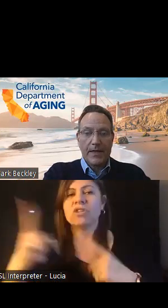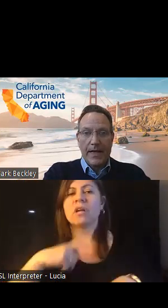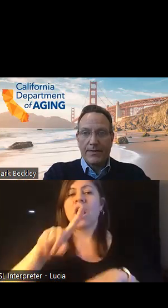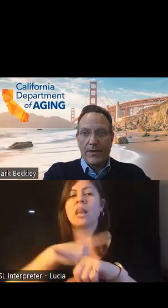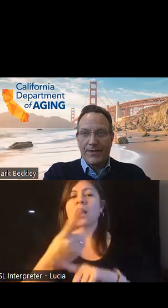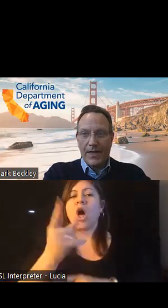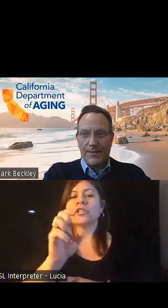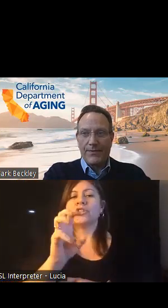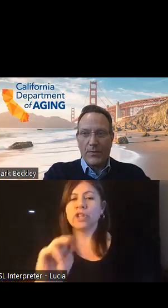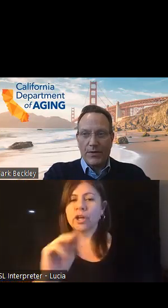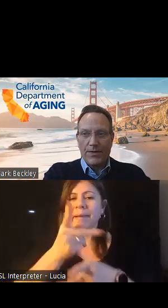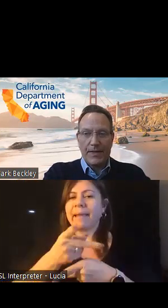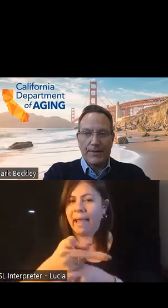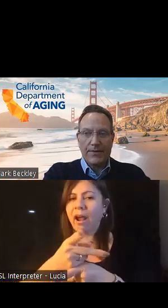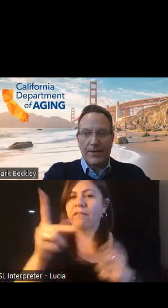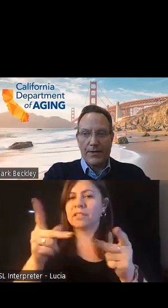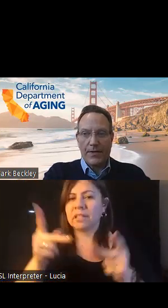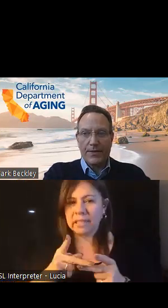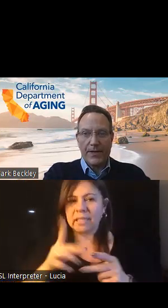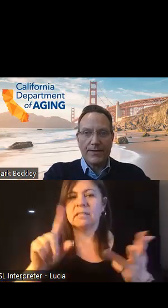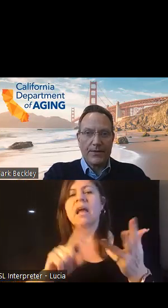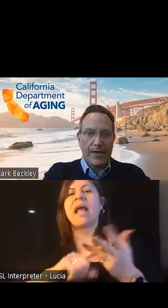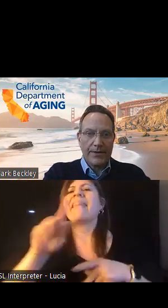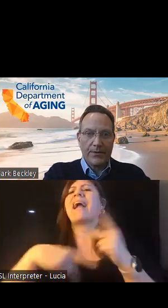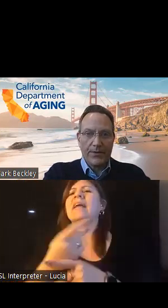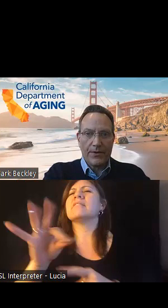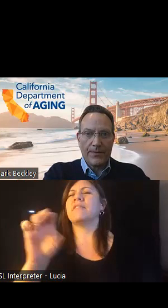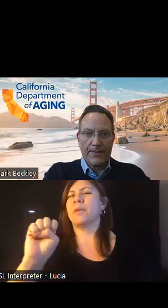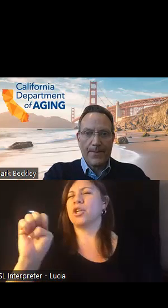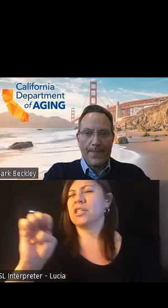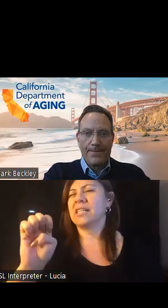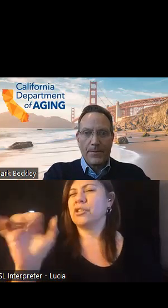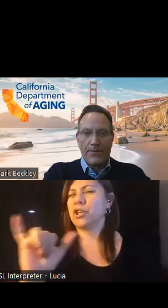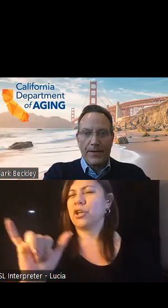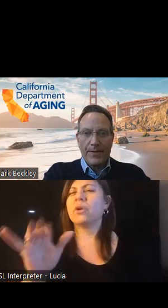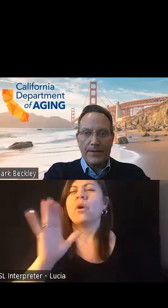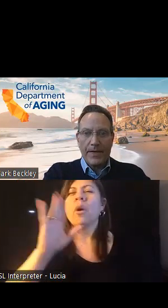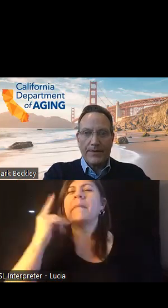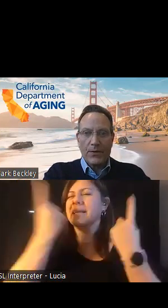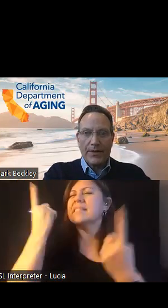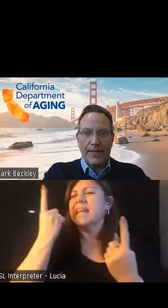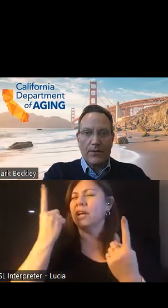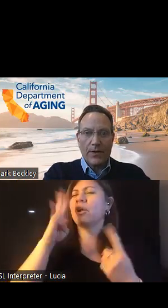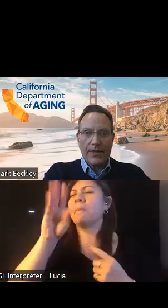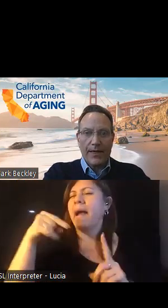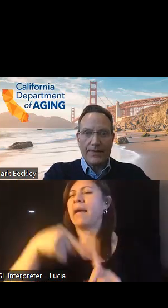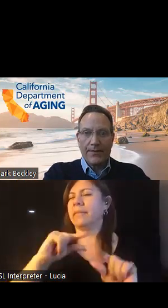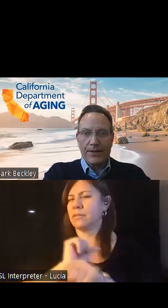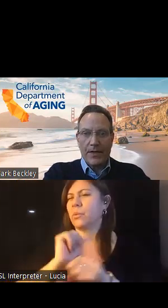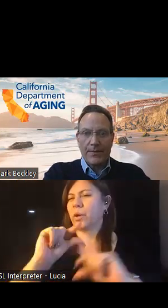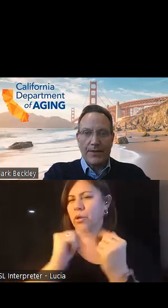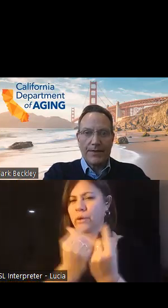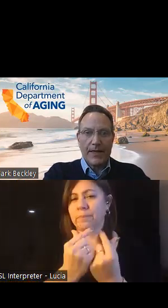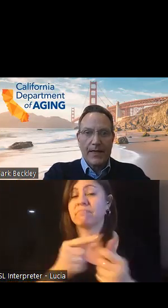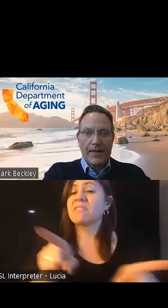discuss, as well as the types of emergencies that should also be considered by this work group. Over the coming slides, we're going to take a look at some of